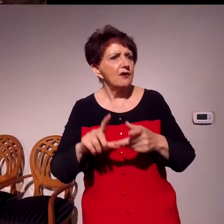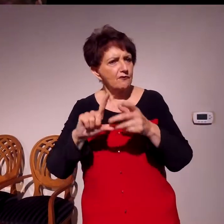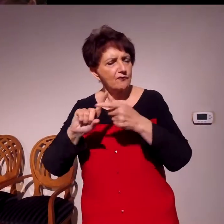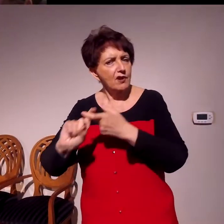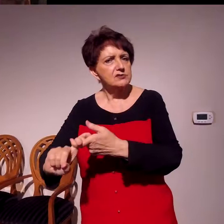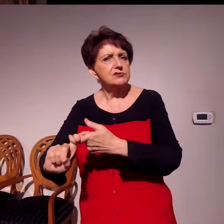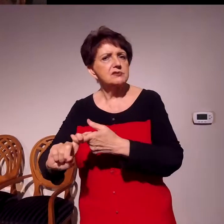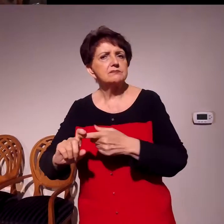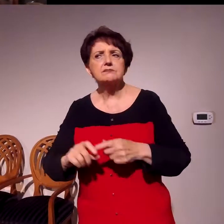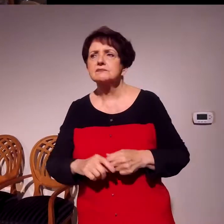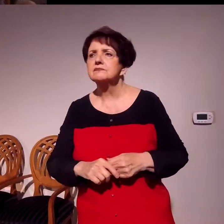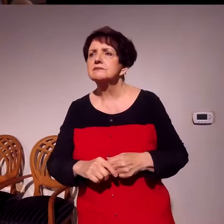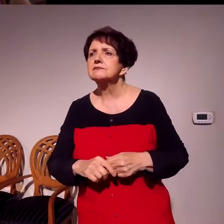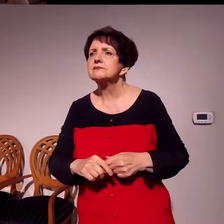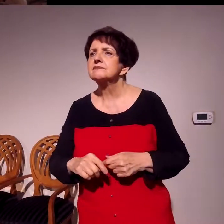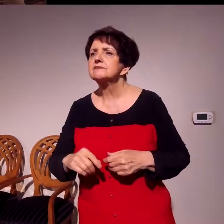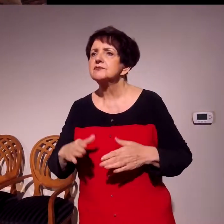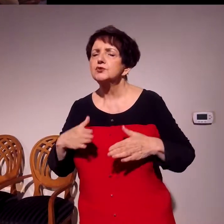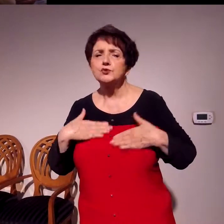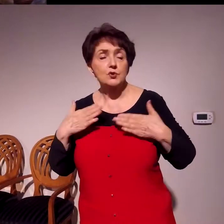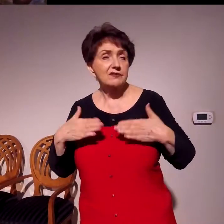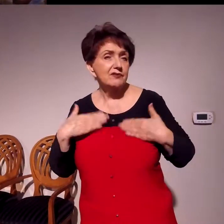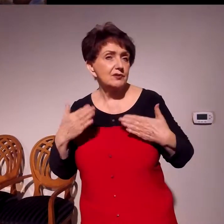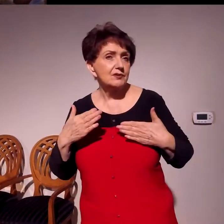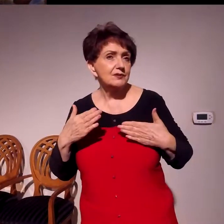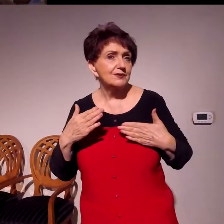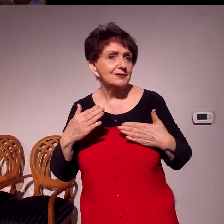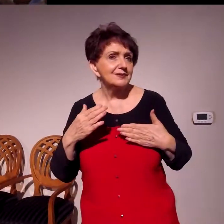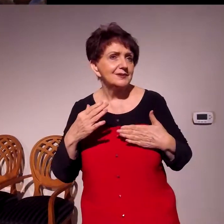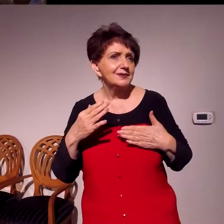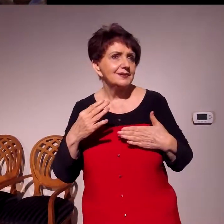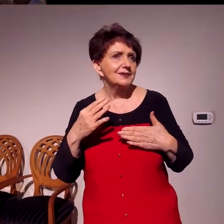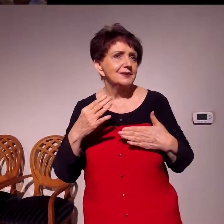friendship, joyful, radiance,